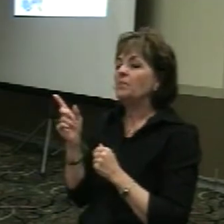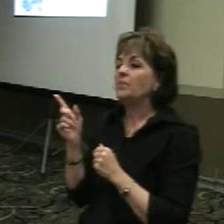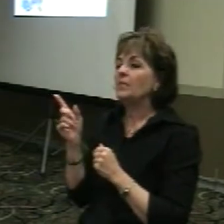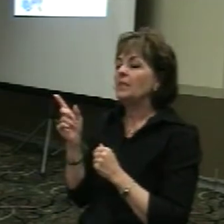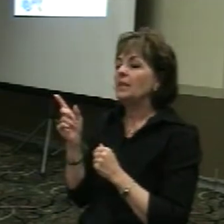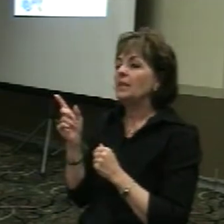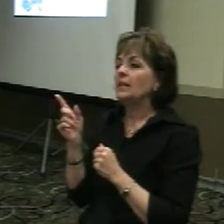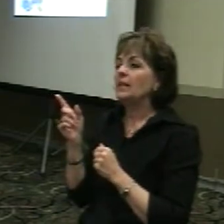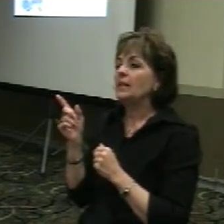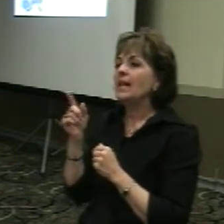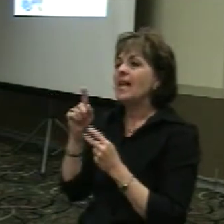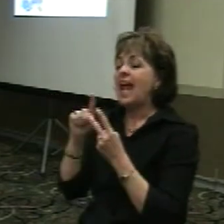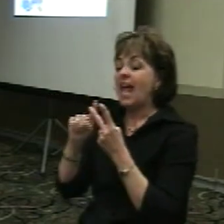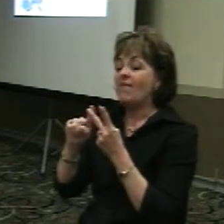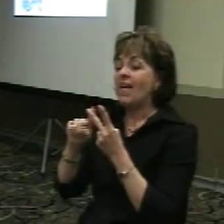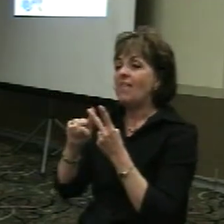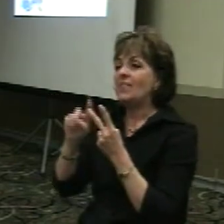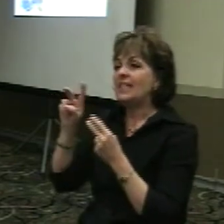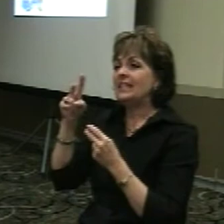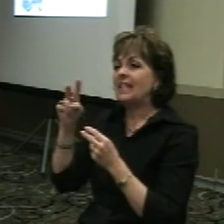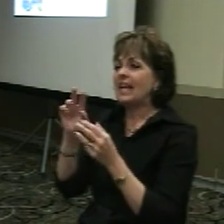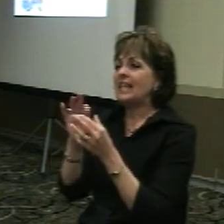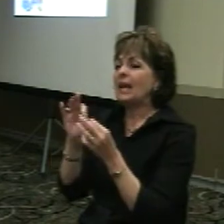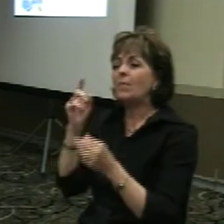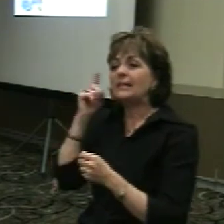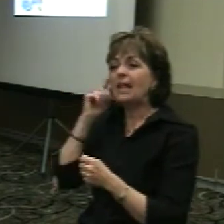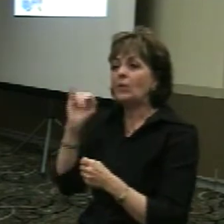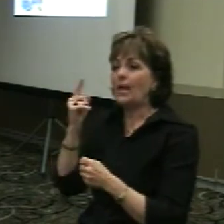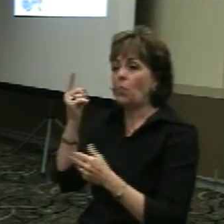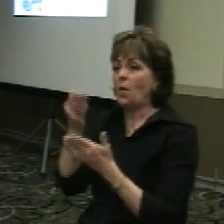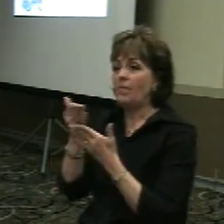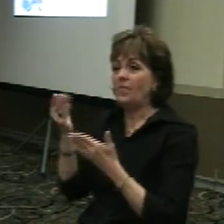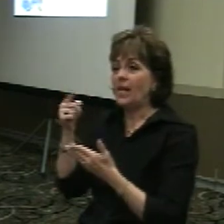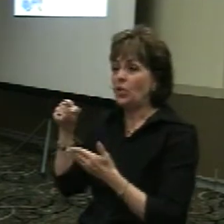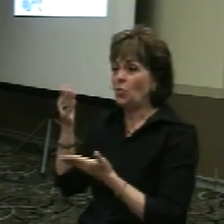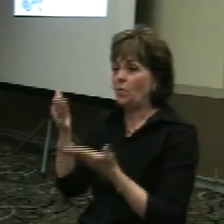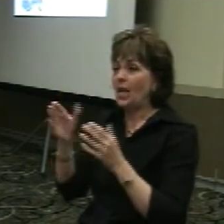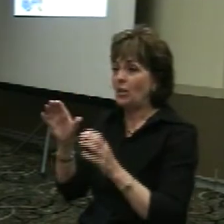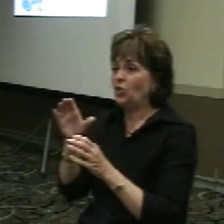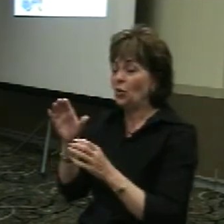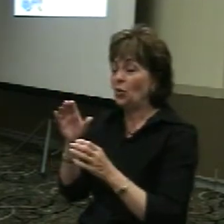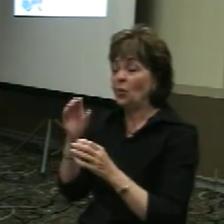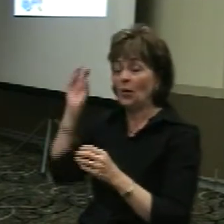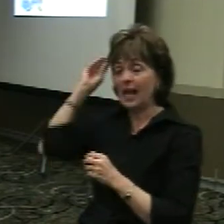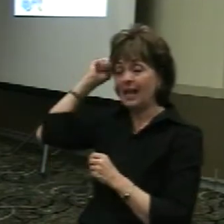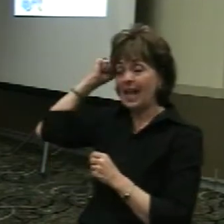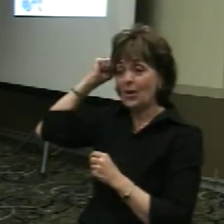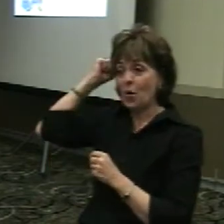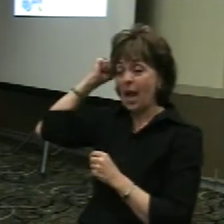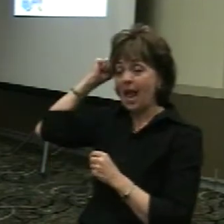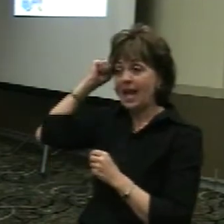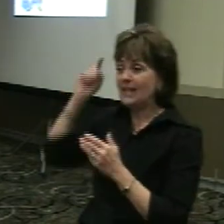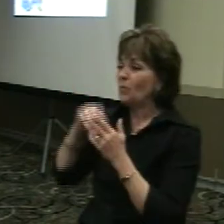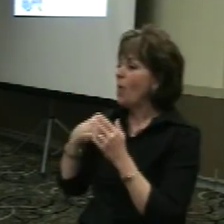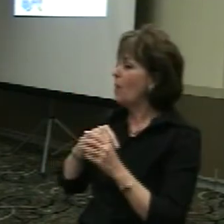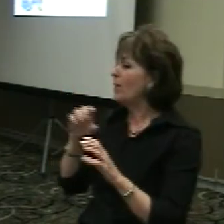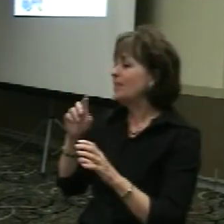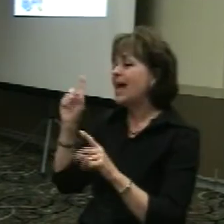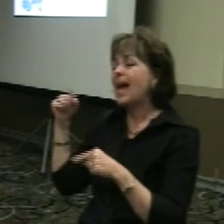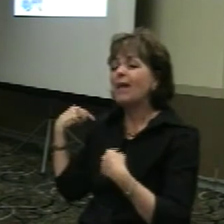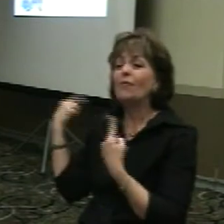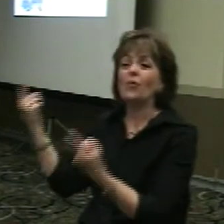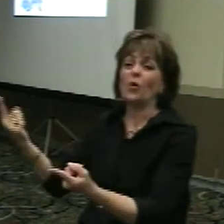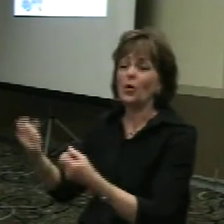Just by the second comment, it sounds to me like one of the things that you might be doing, at least in your head, is what we have been doing for